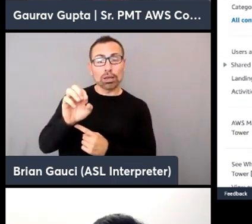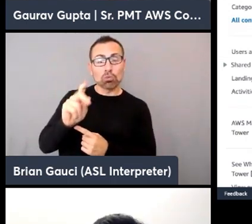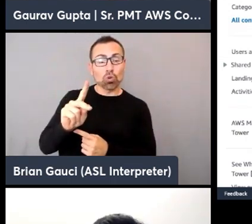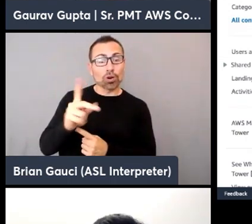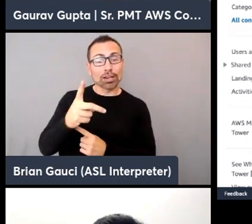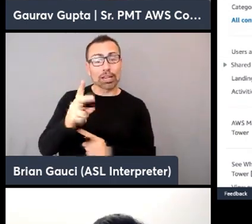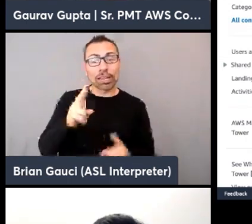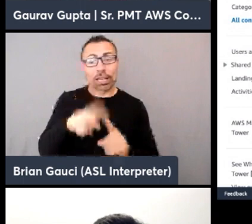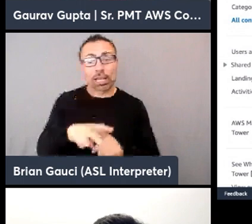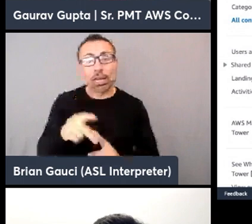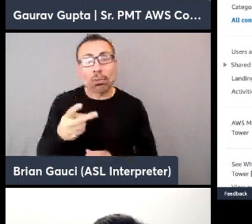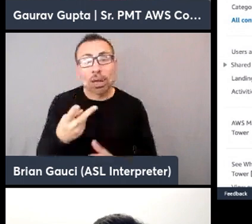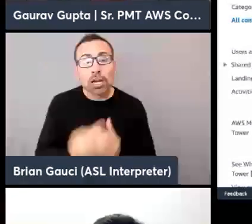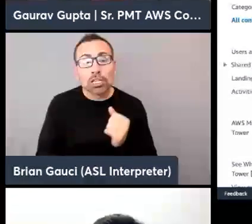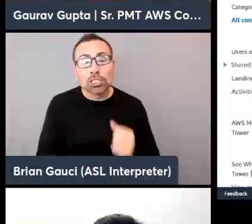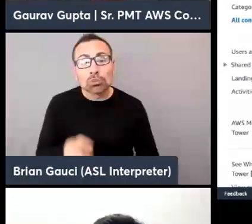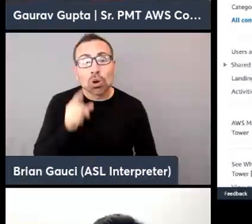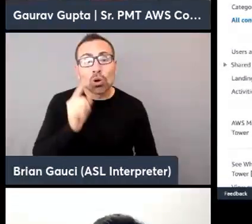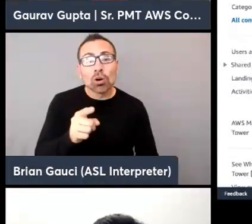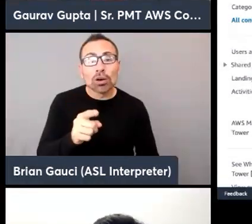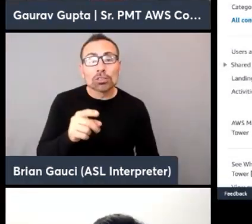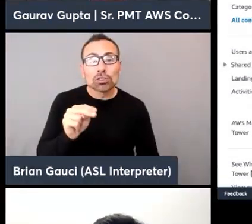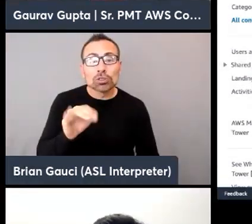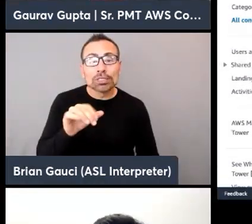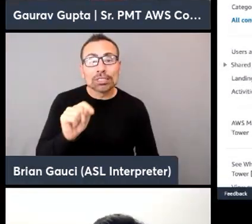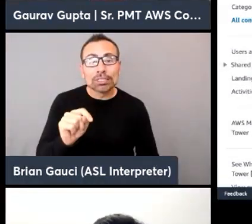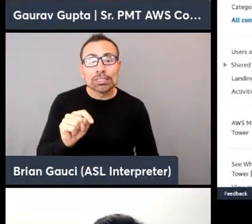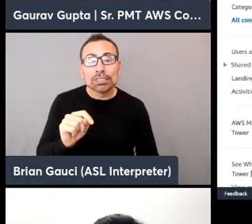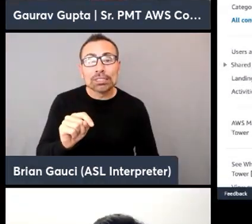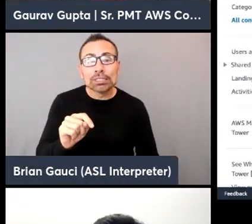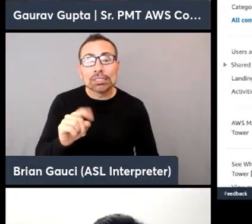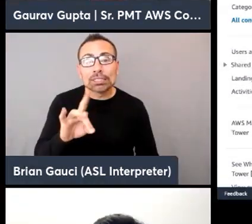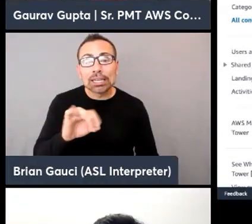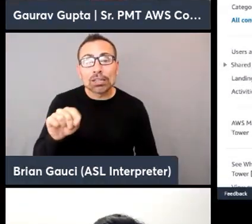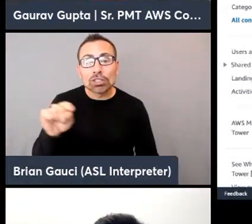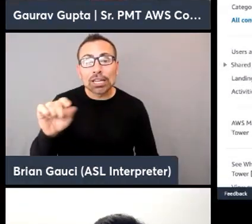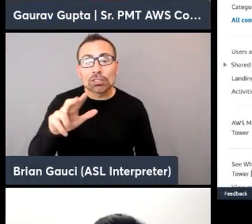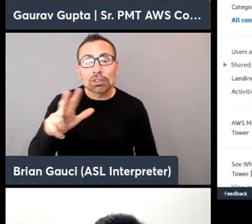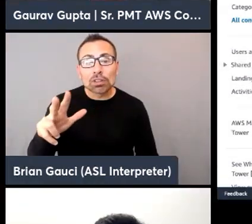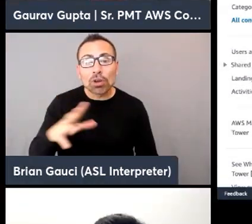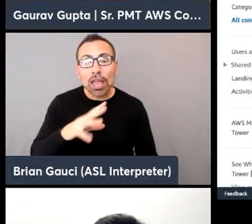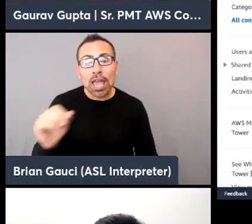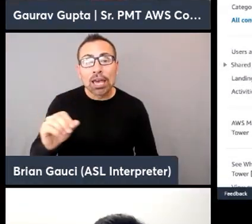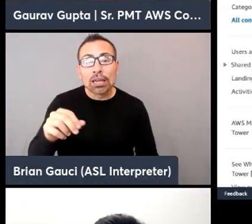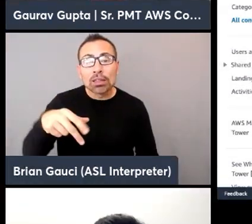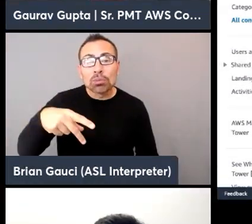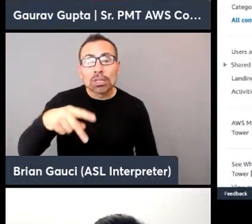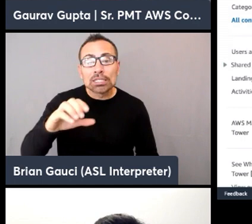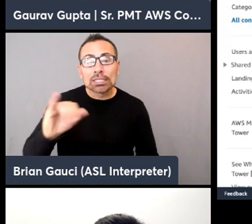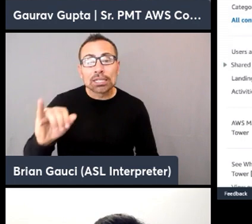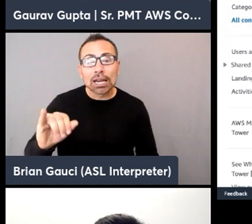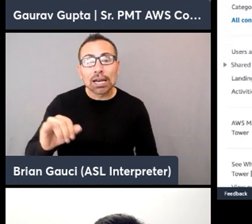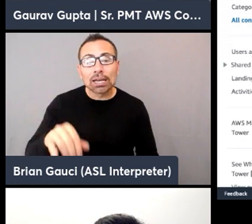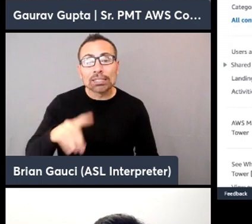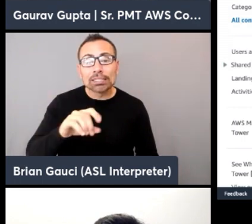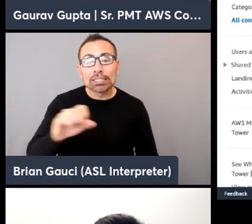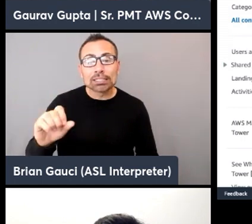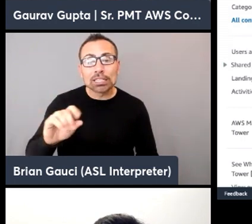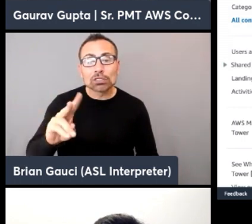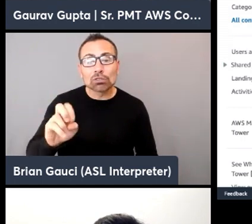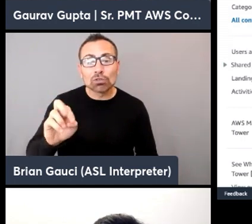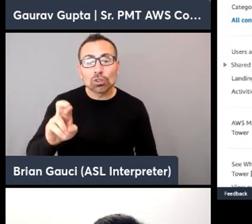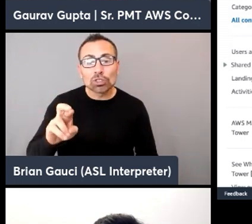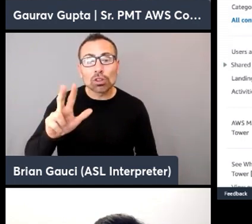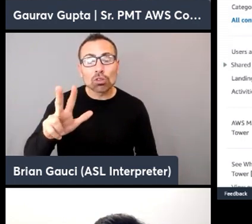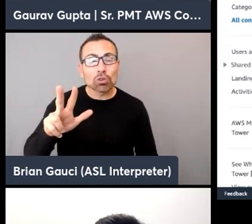both NIST 800-53 and the PCI specific version 321 there. So it's nice to